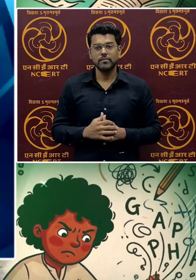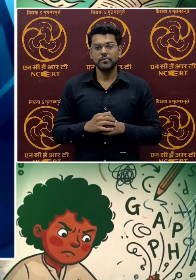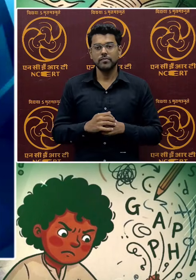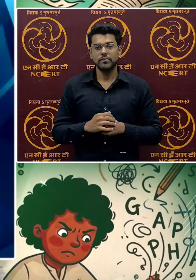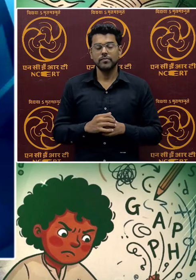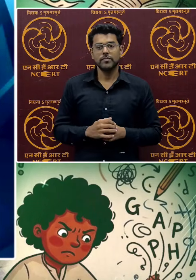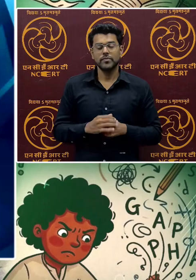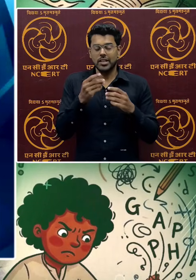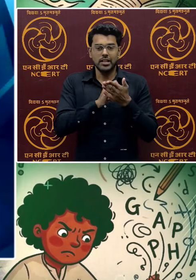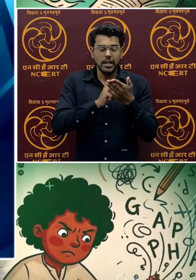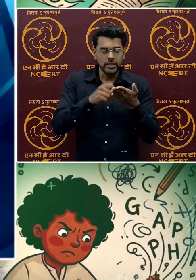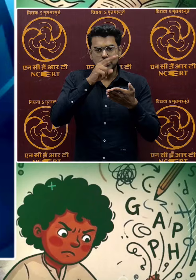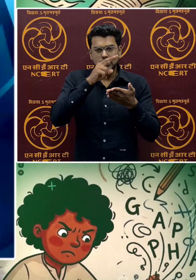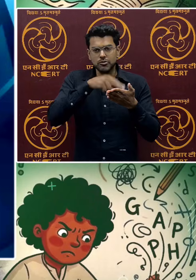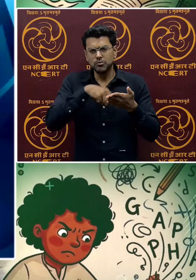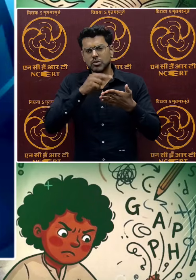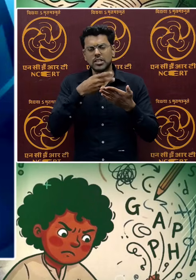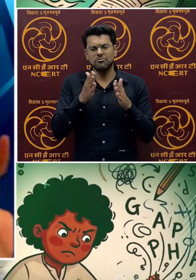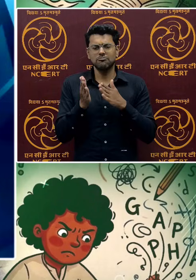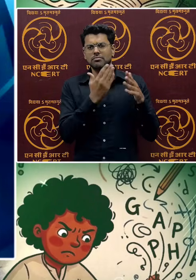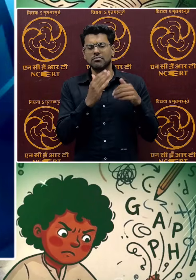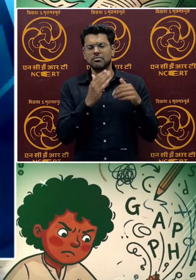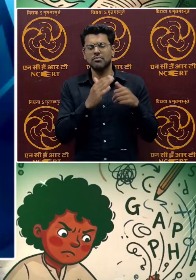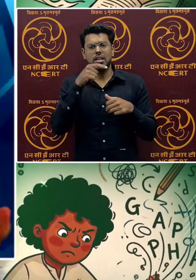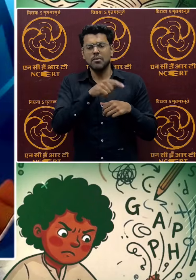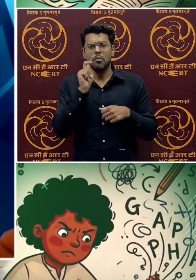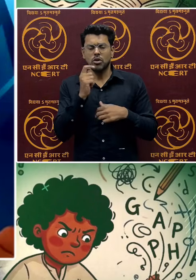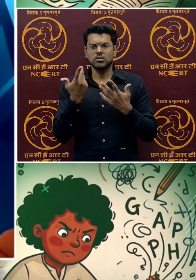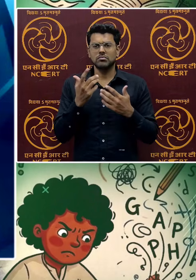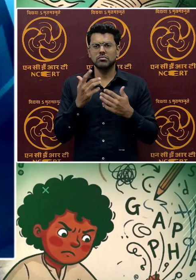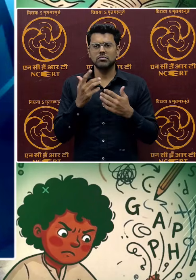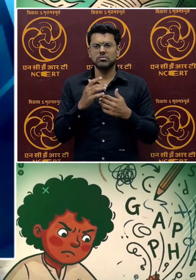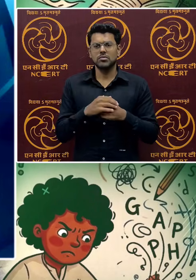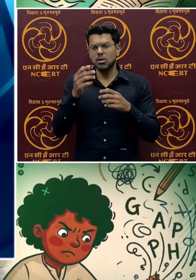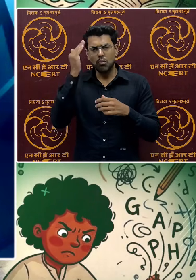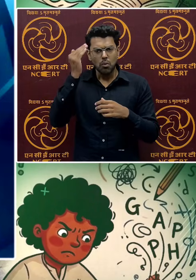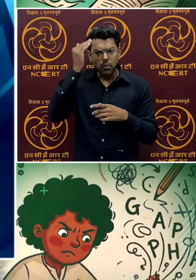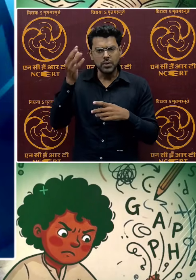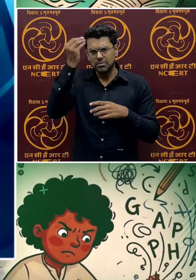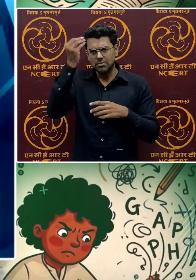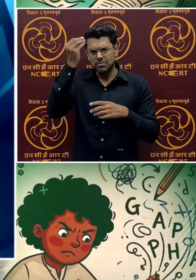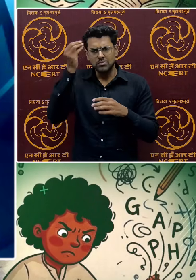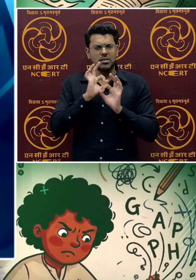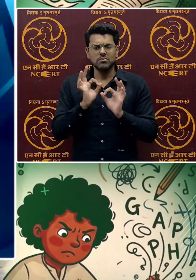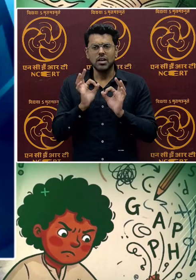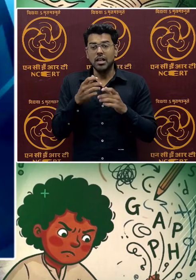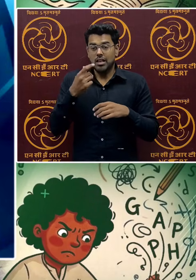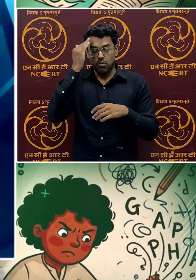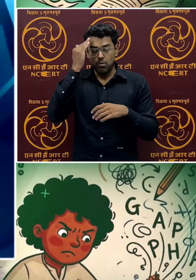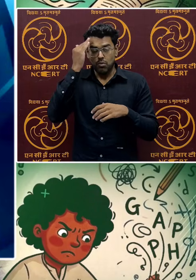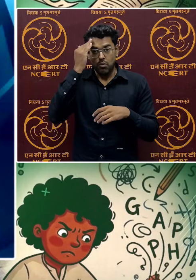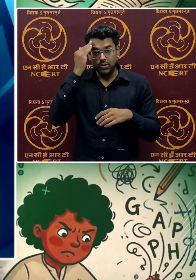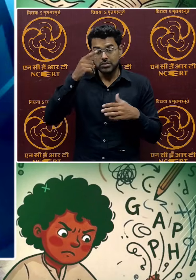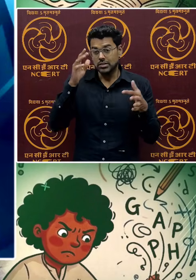see, writing or reading is not a point of knowledge dissemination. So knowledge